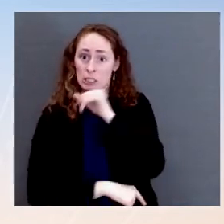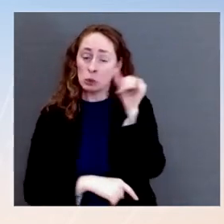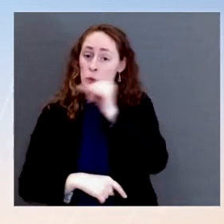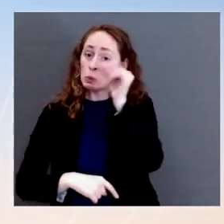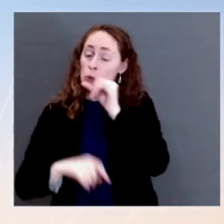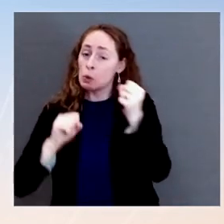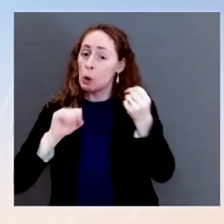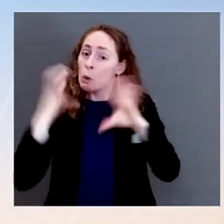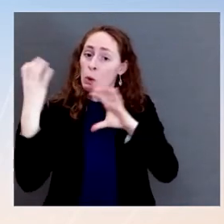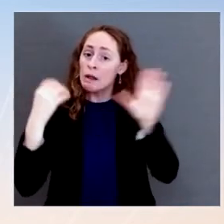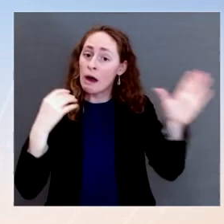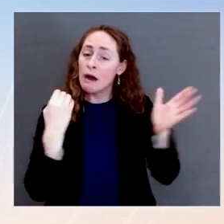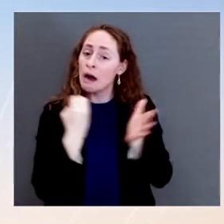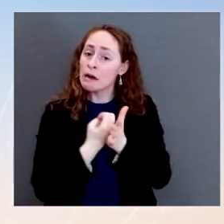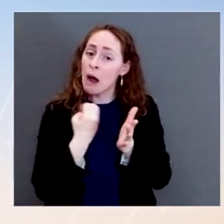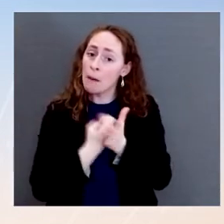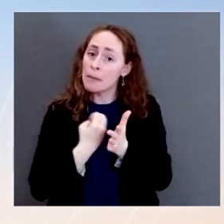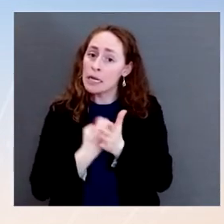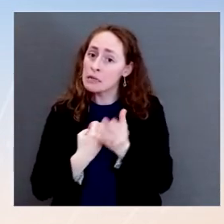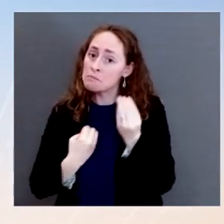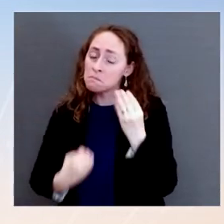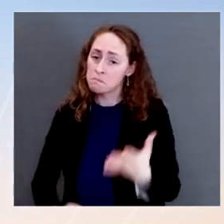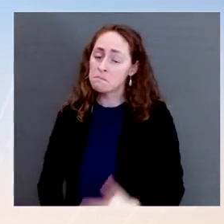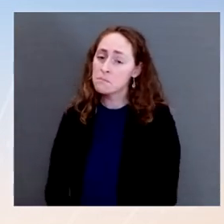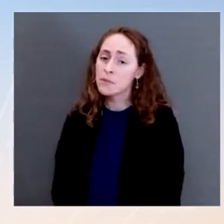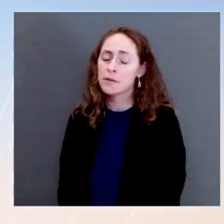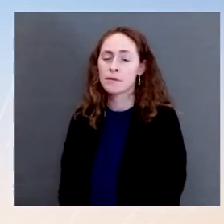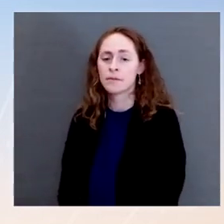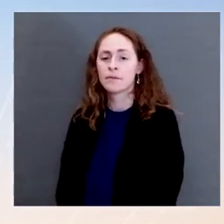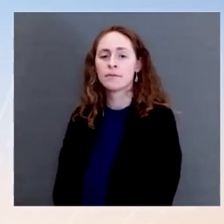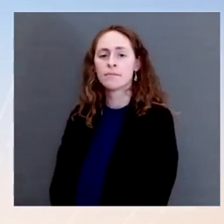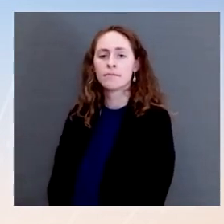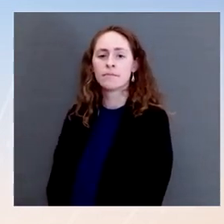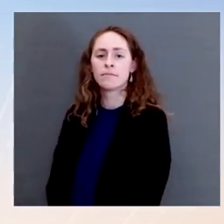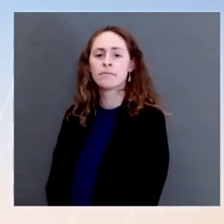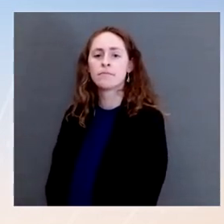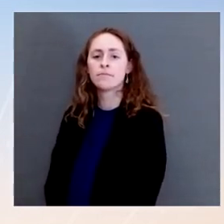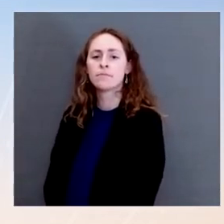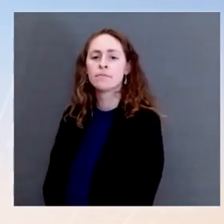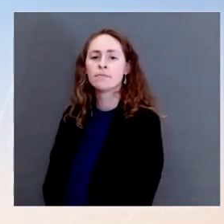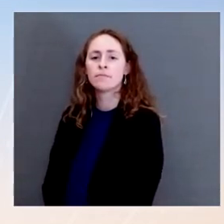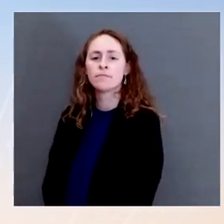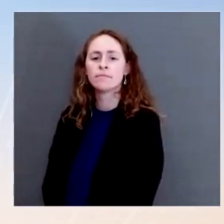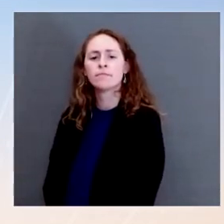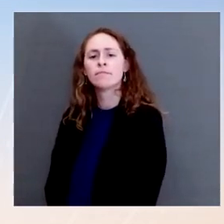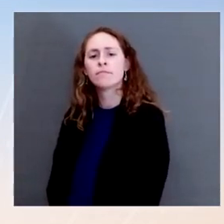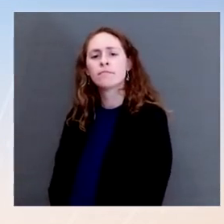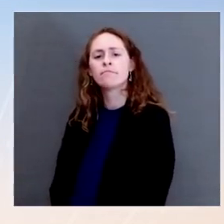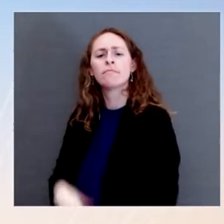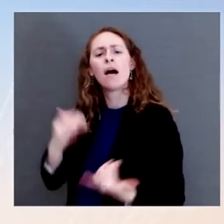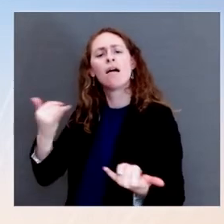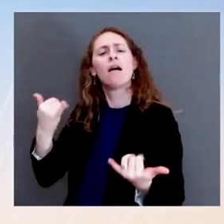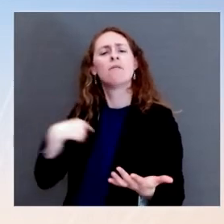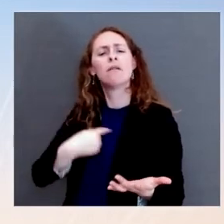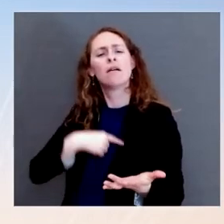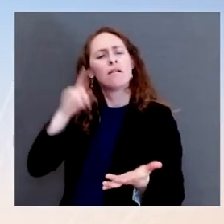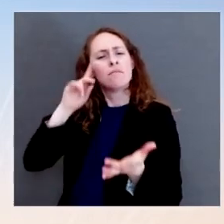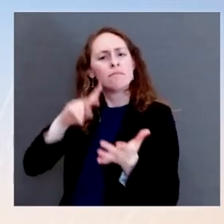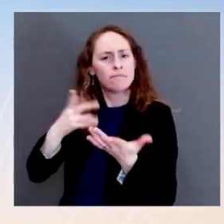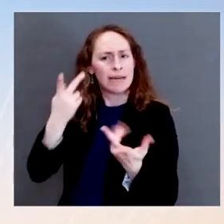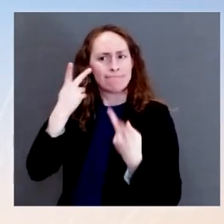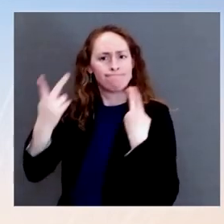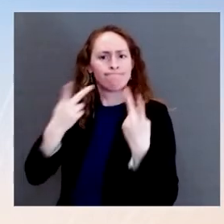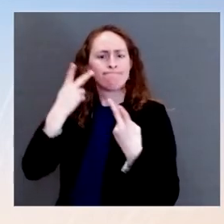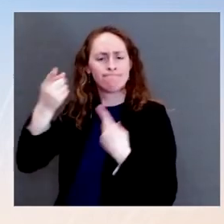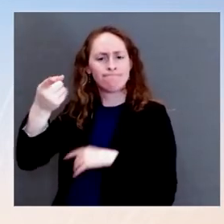activity pushing anti-Ukrainian propaganda, approaching levels last seen in the lead up to Russia's invasion of Ukraine in 2014. That was something